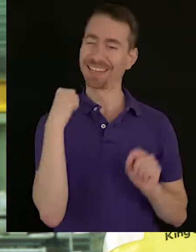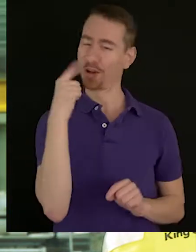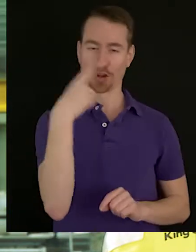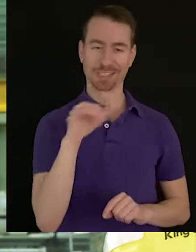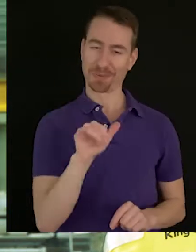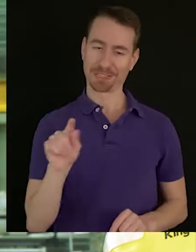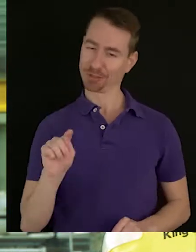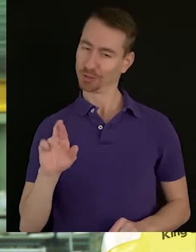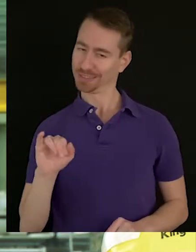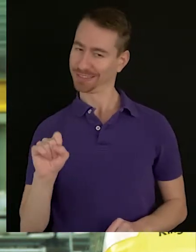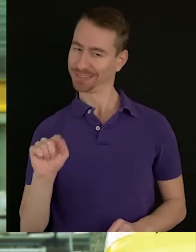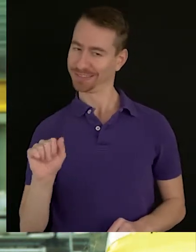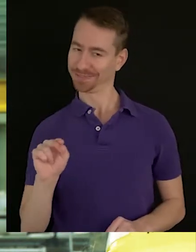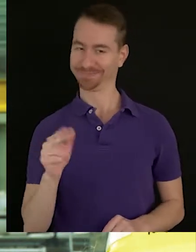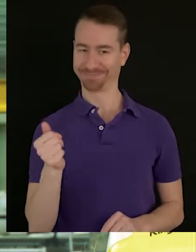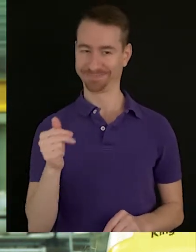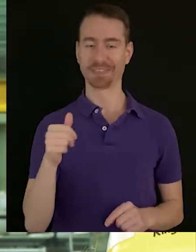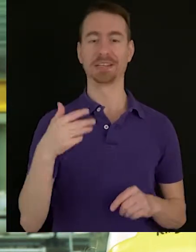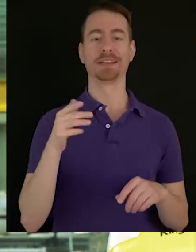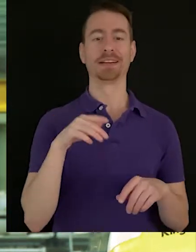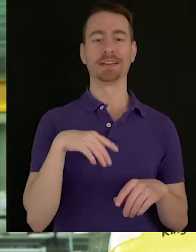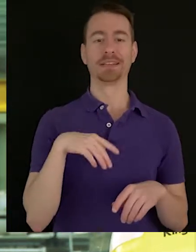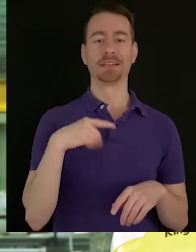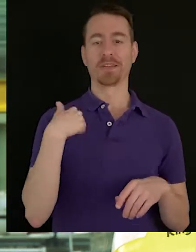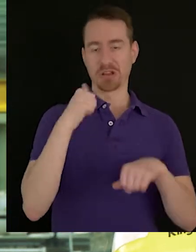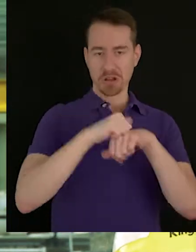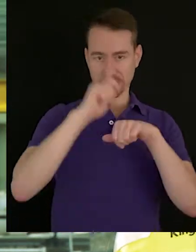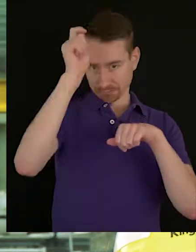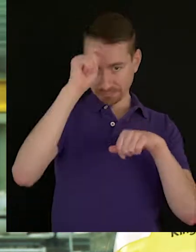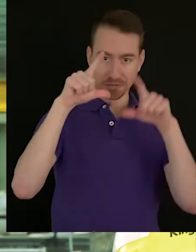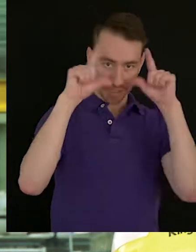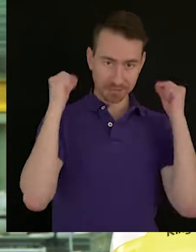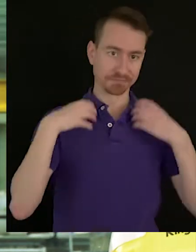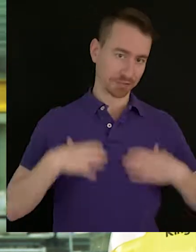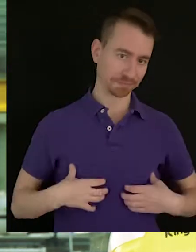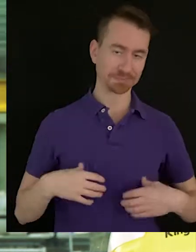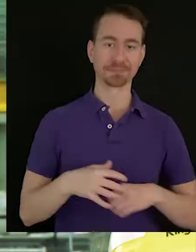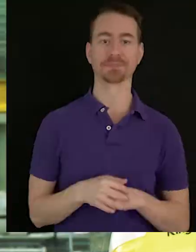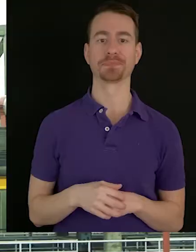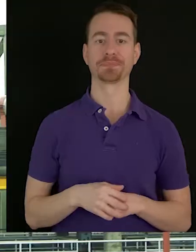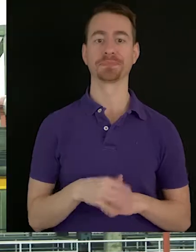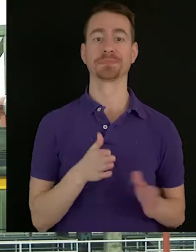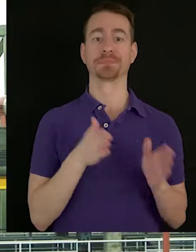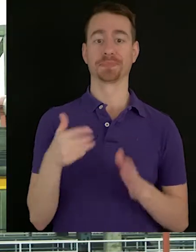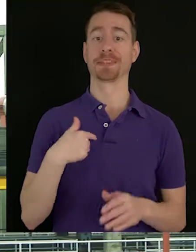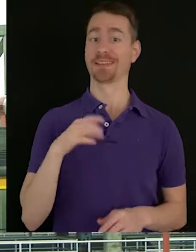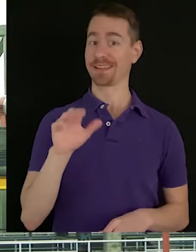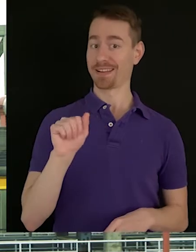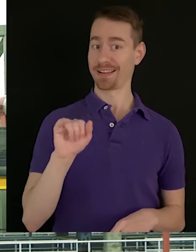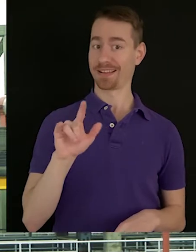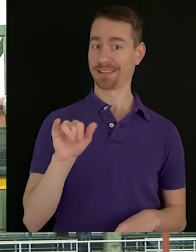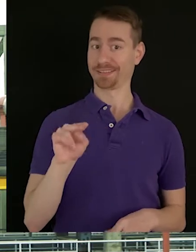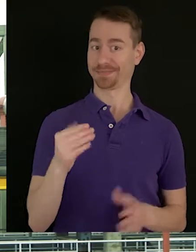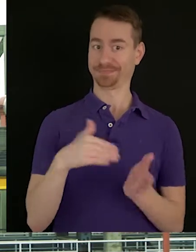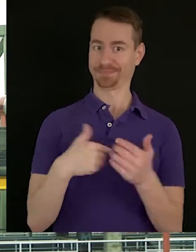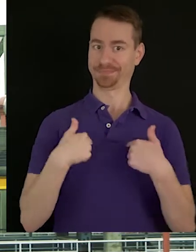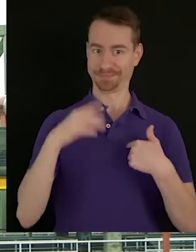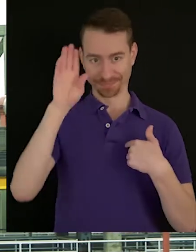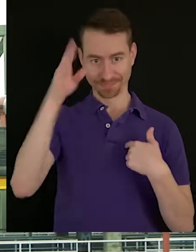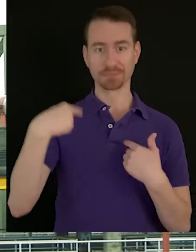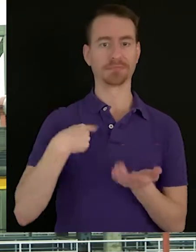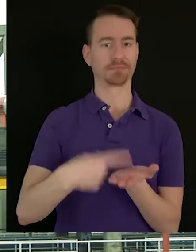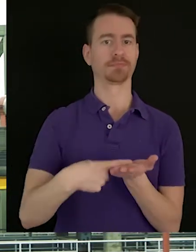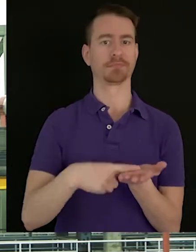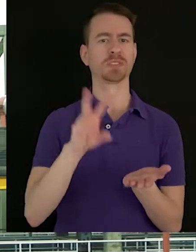not to be confused with Kristen, and I'm wearing safety gear and I'm dressed for the cold weather too. This is Caitlin again. So to begin,